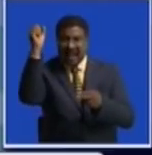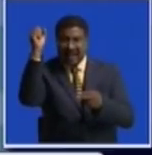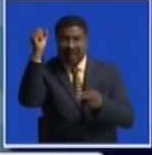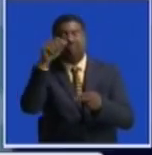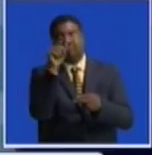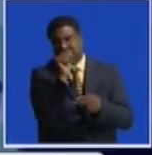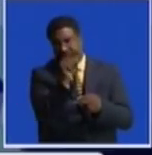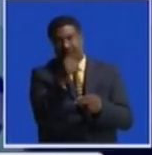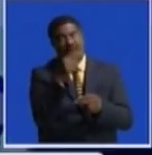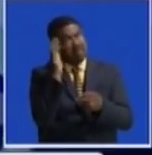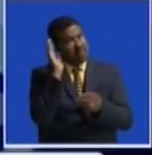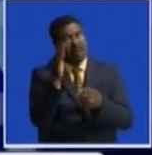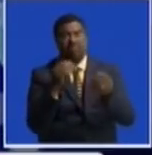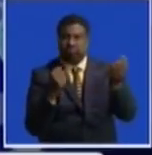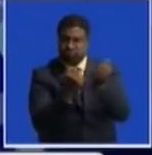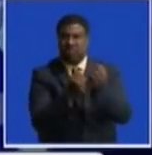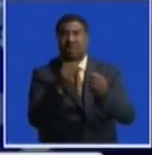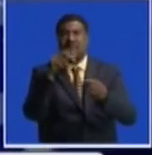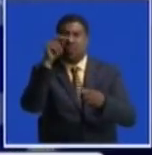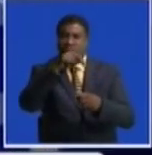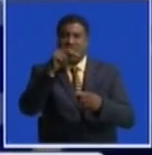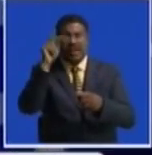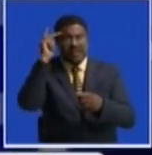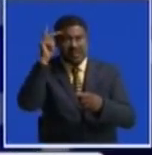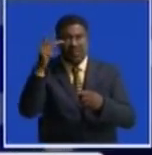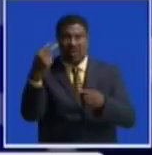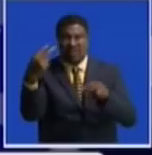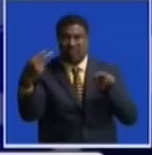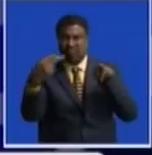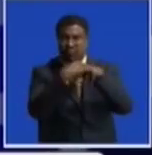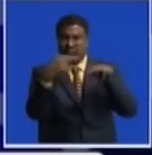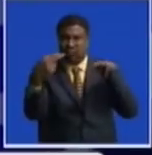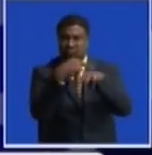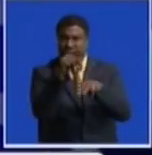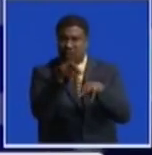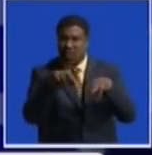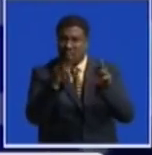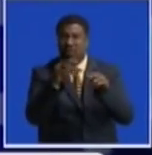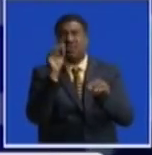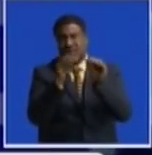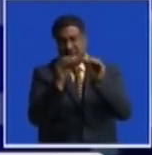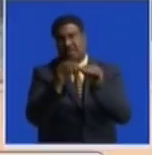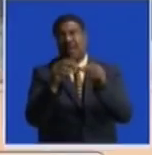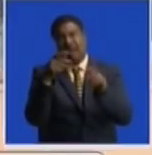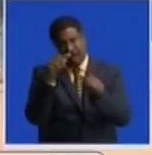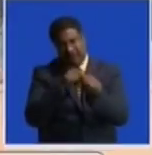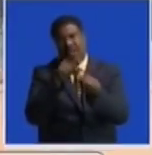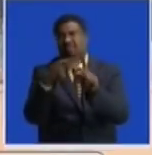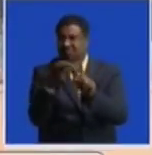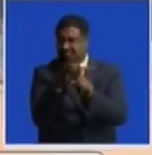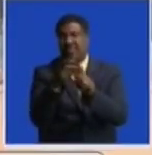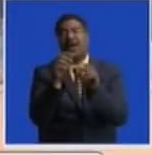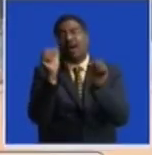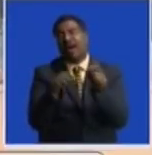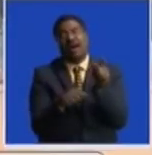make a significant contribution to maintaining the Ndola-Kitwe dual carriageway. Here's a report. It is a national